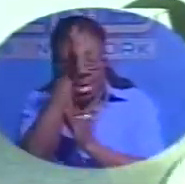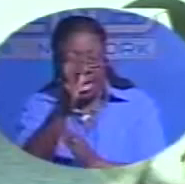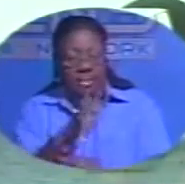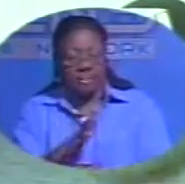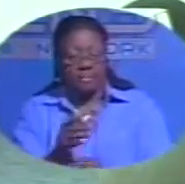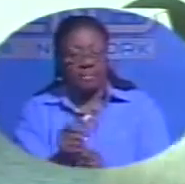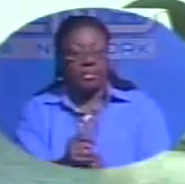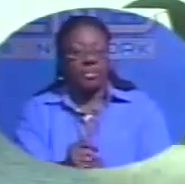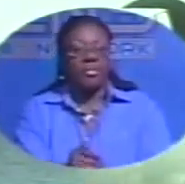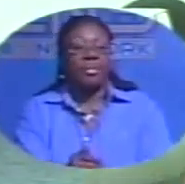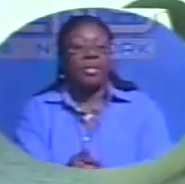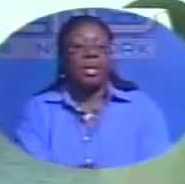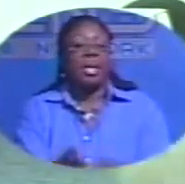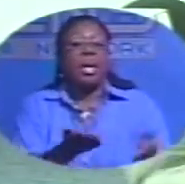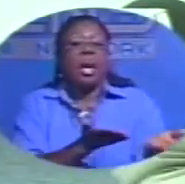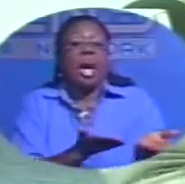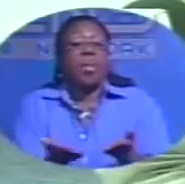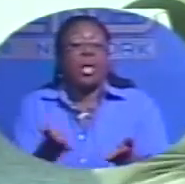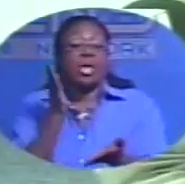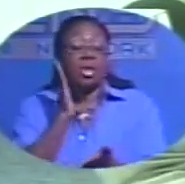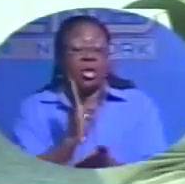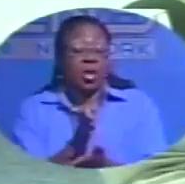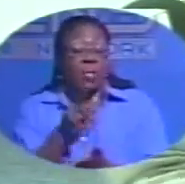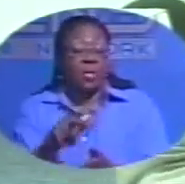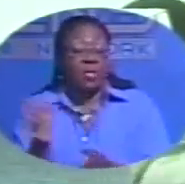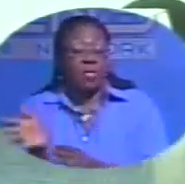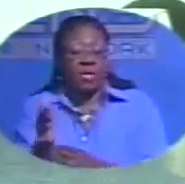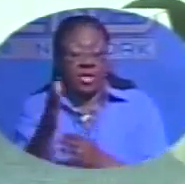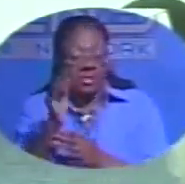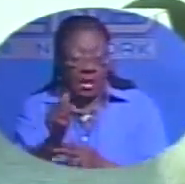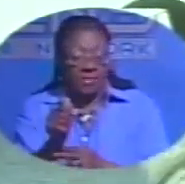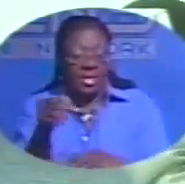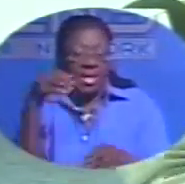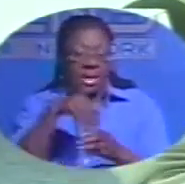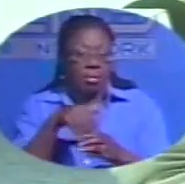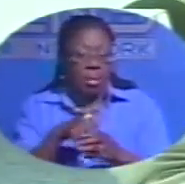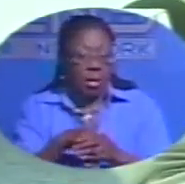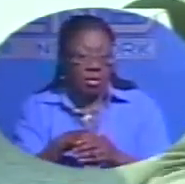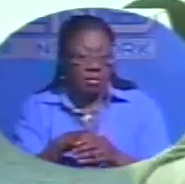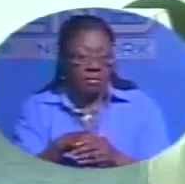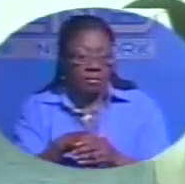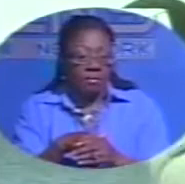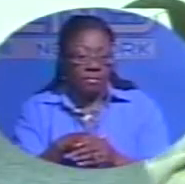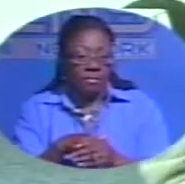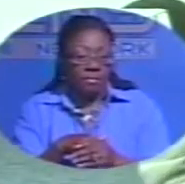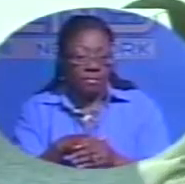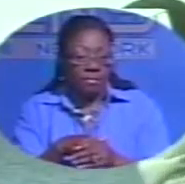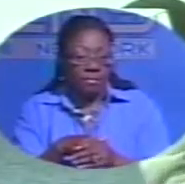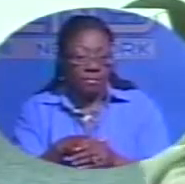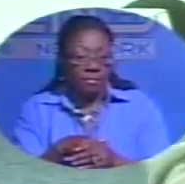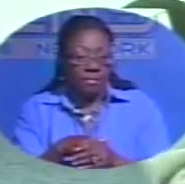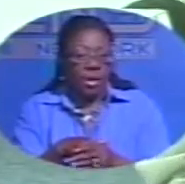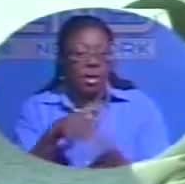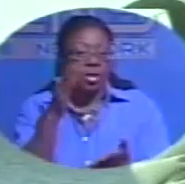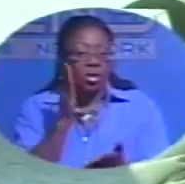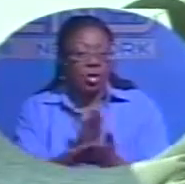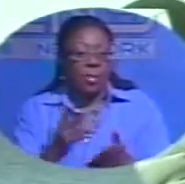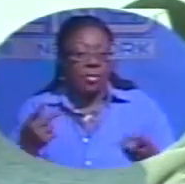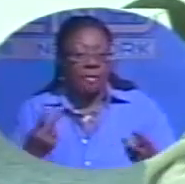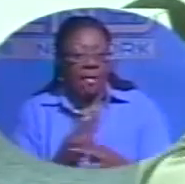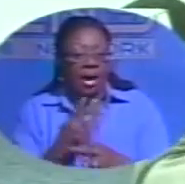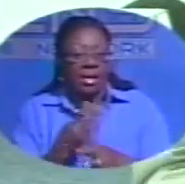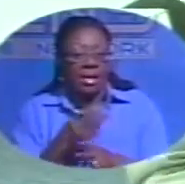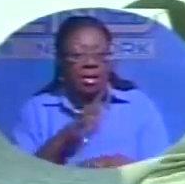involved in seeking to arrest. And I think I'm taking this cue from what you said. It is